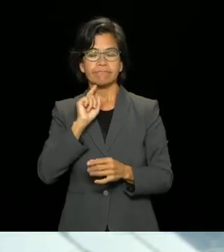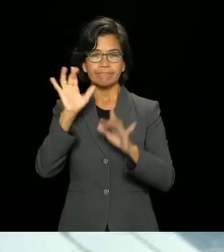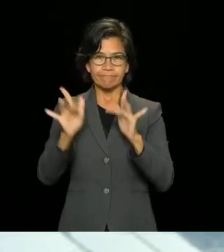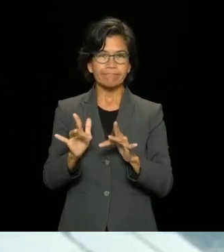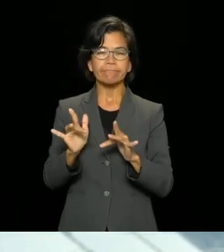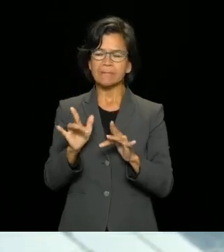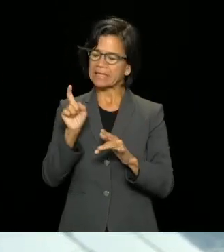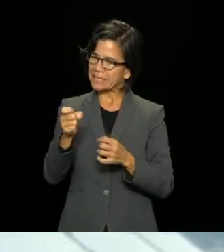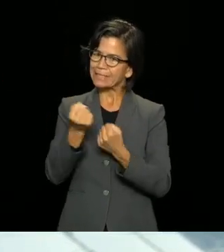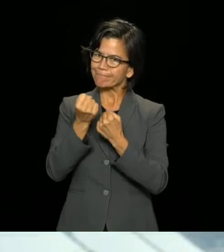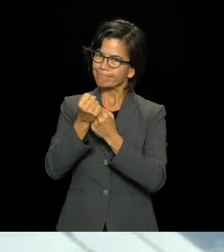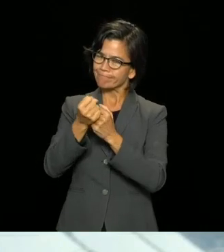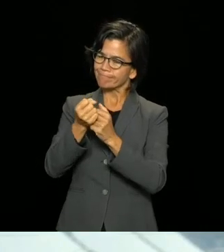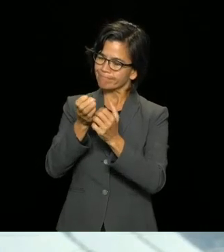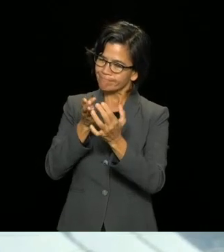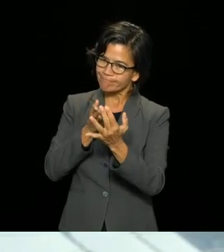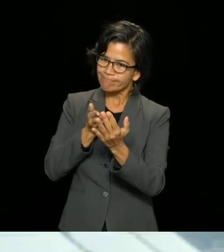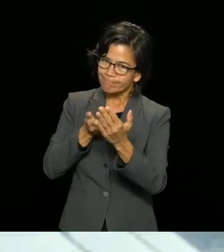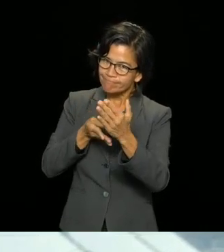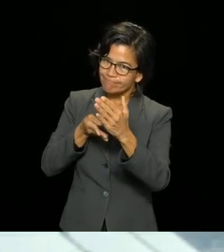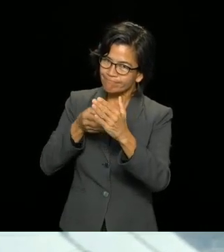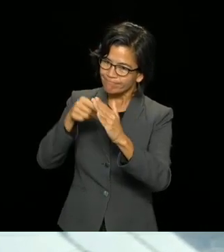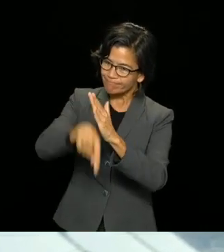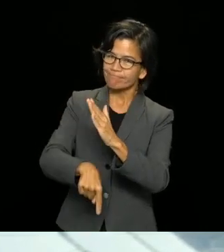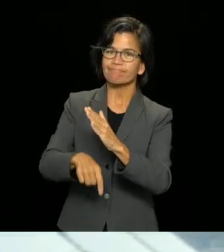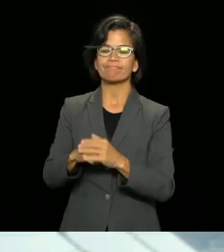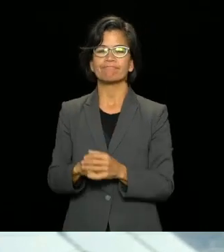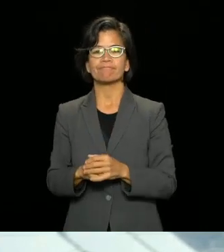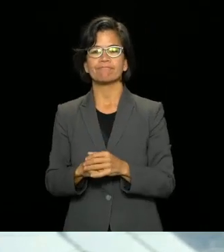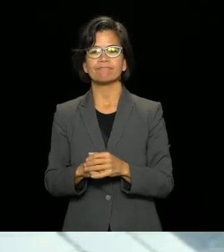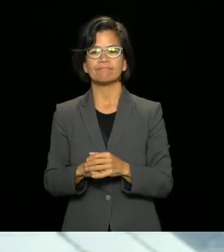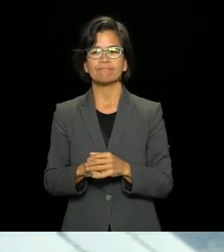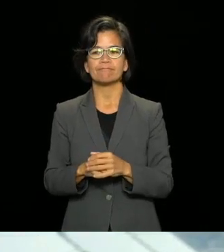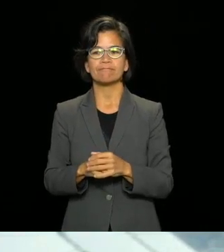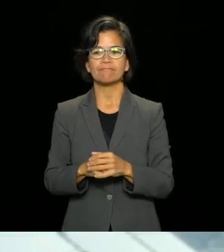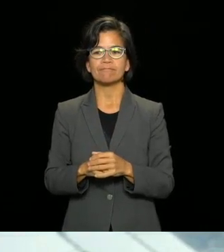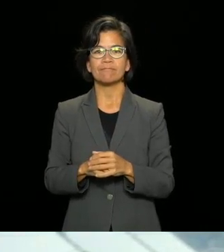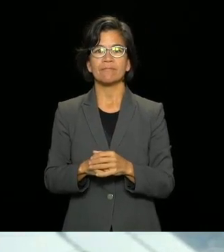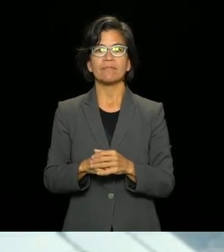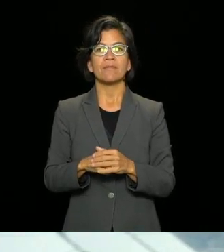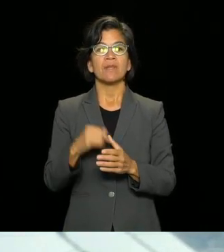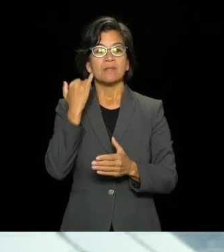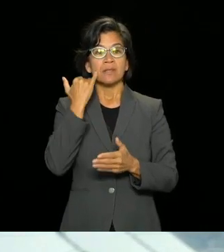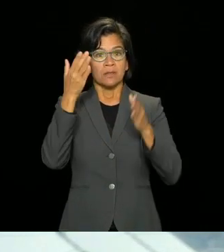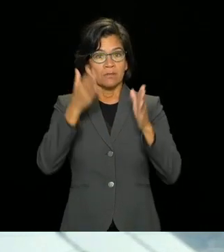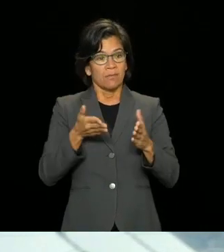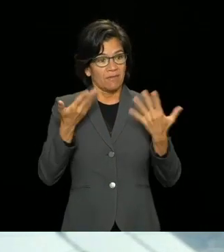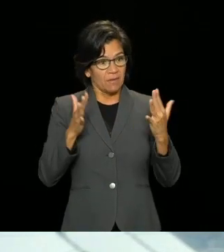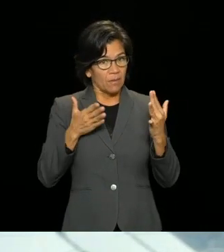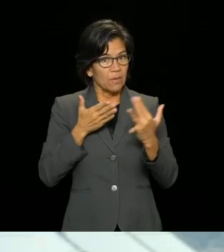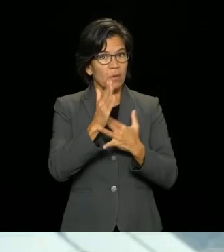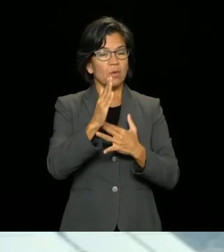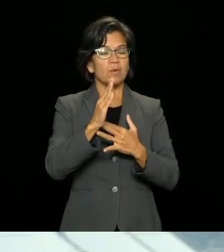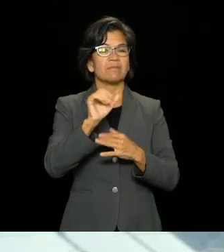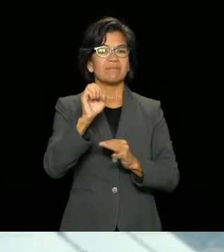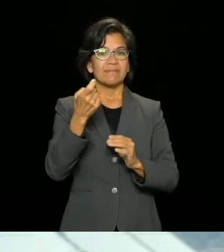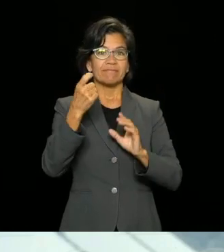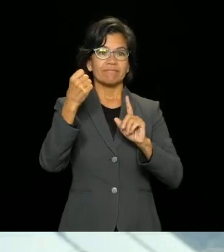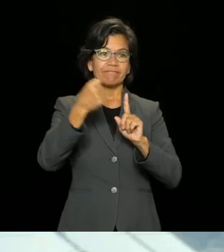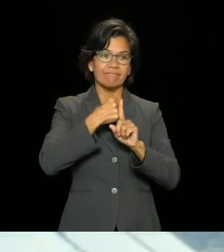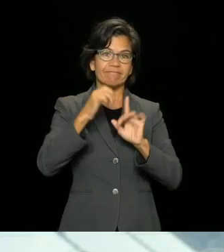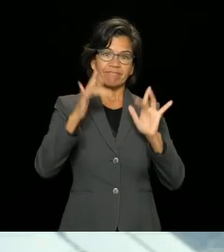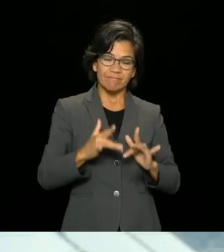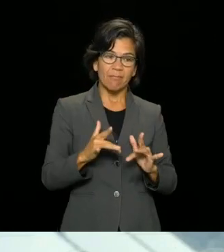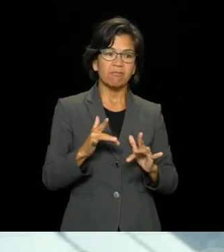Sexual assault and other violent crimes can have devastating and long-lasting effects. And the safety of women,